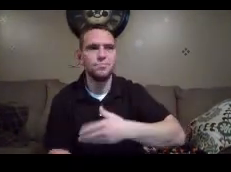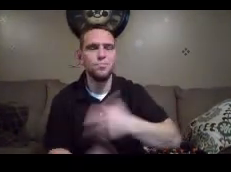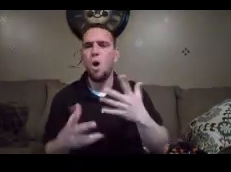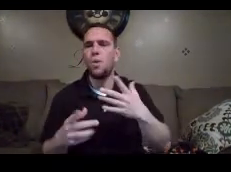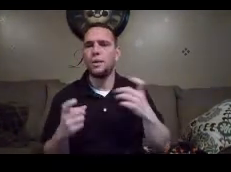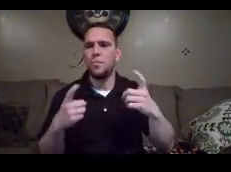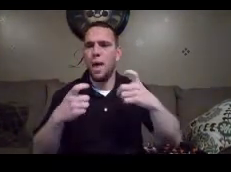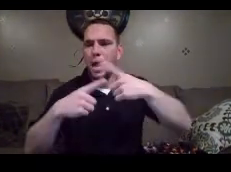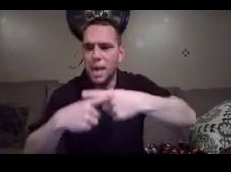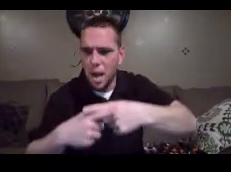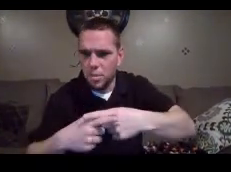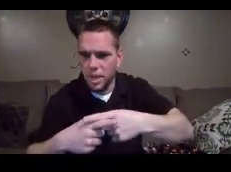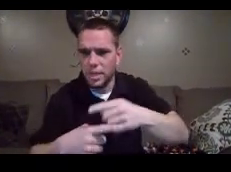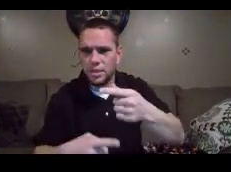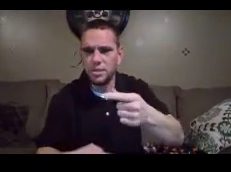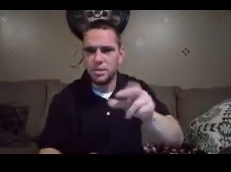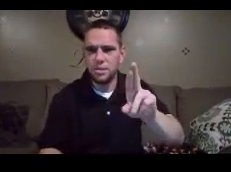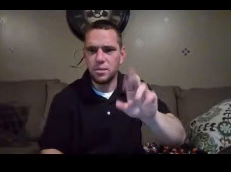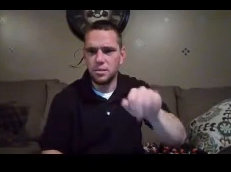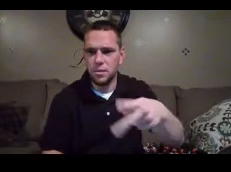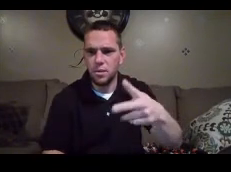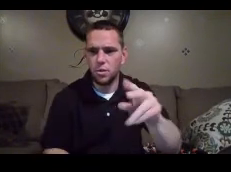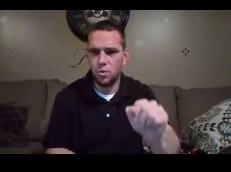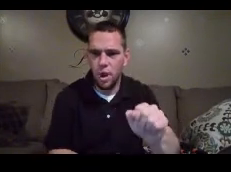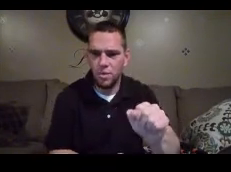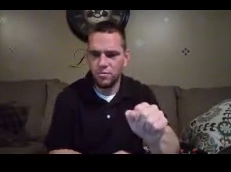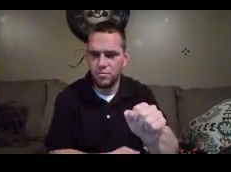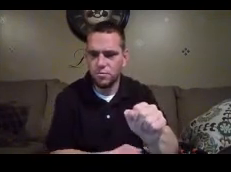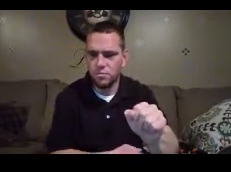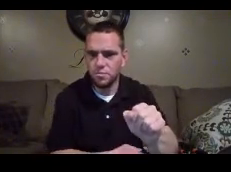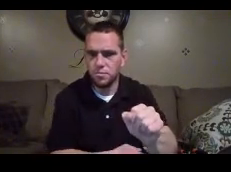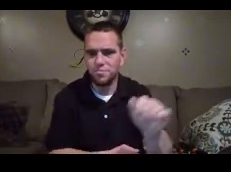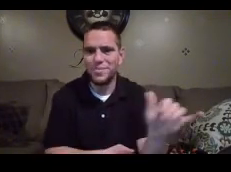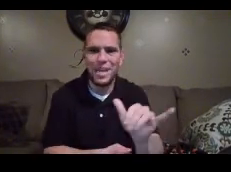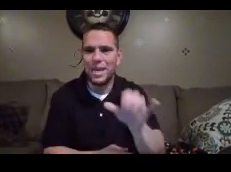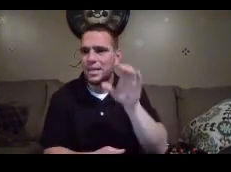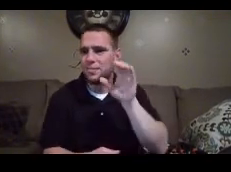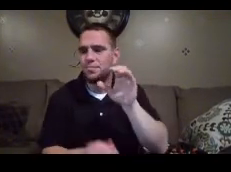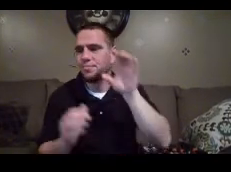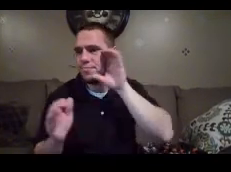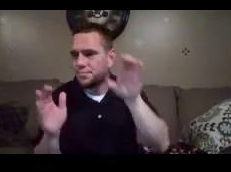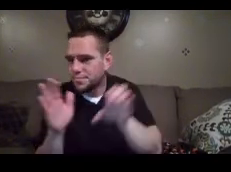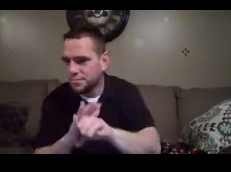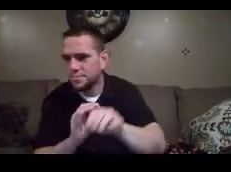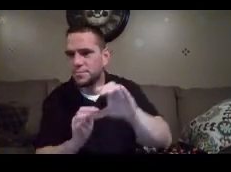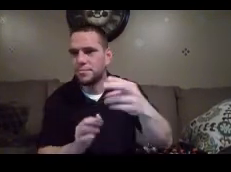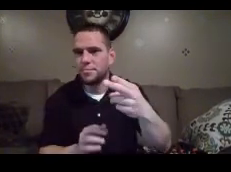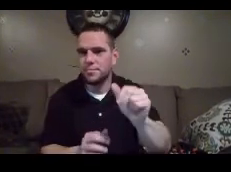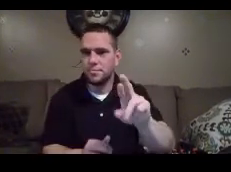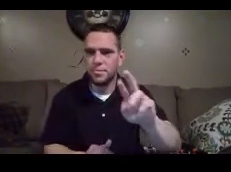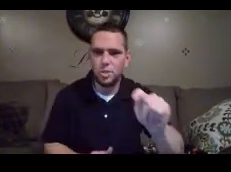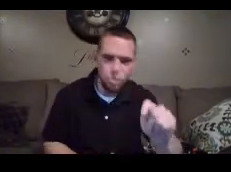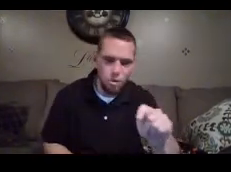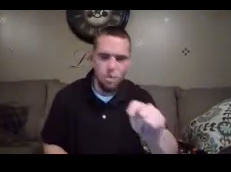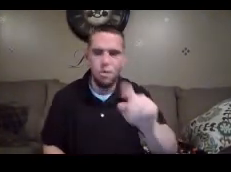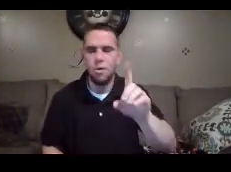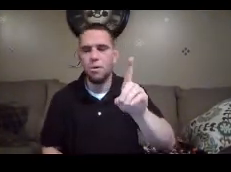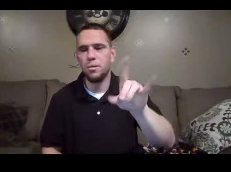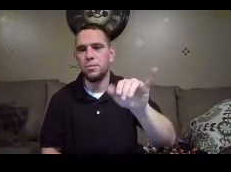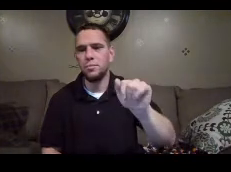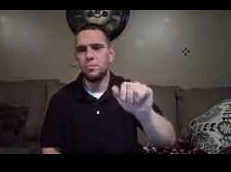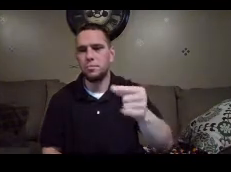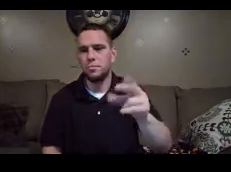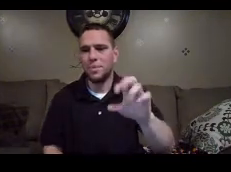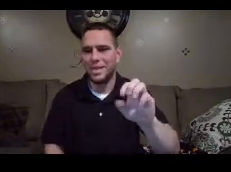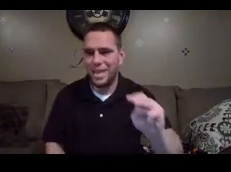one of the things that if you do have a complex graphic, such as a chart or a diagram or an infographic, you know, the